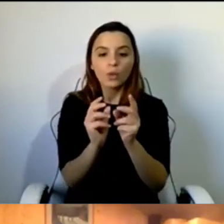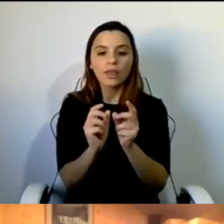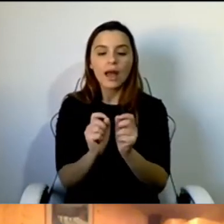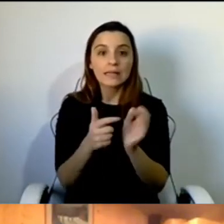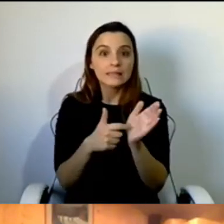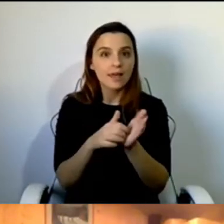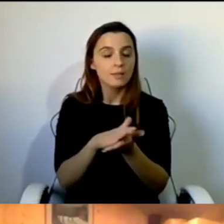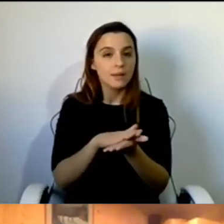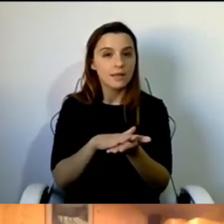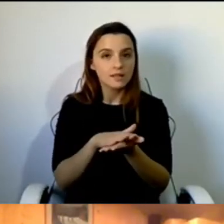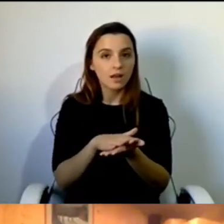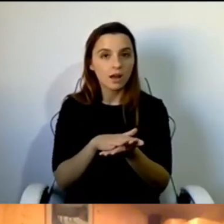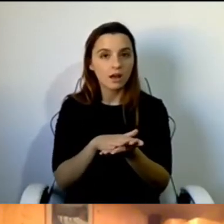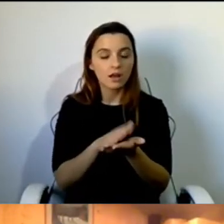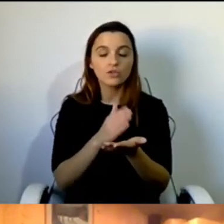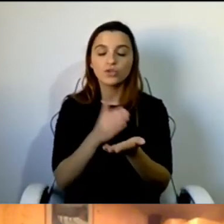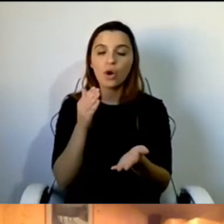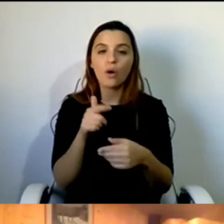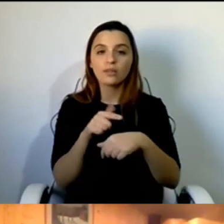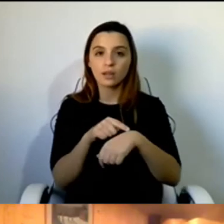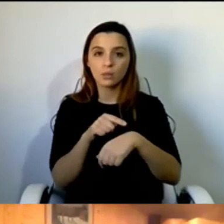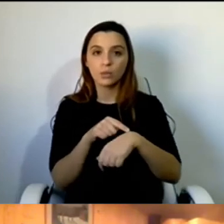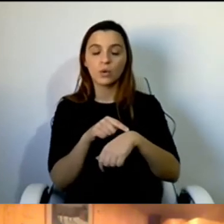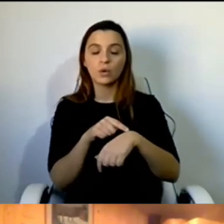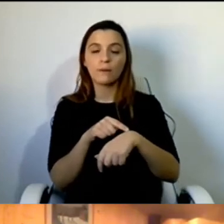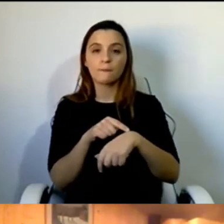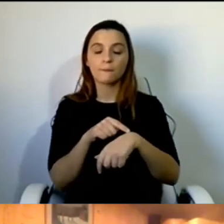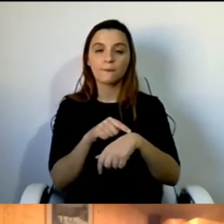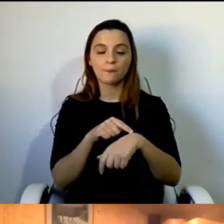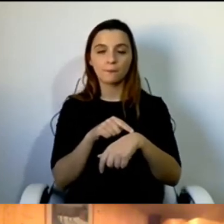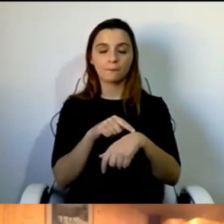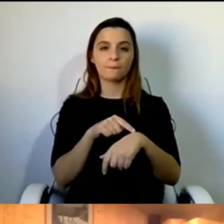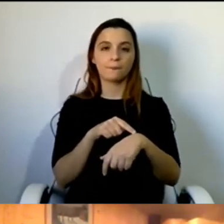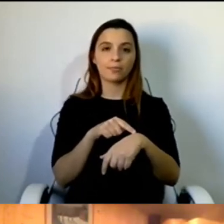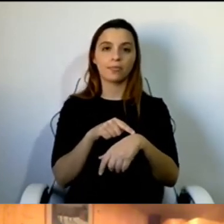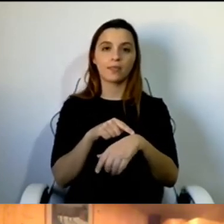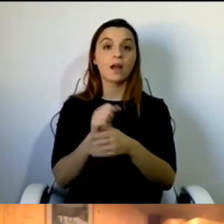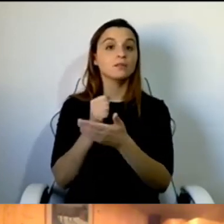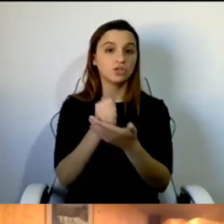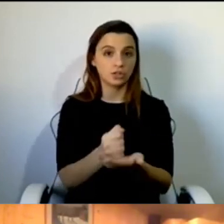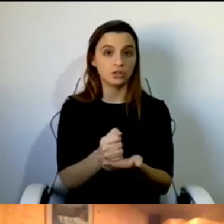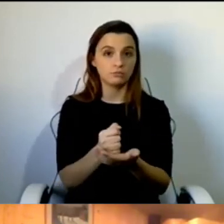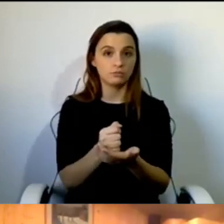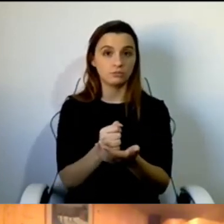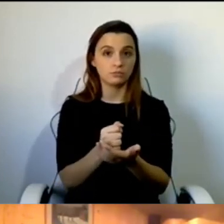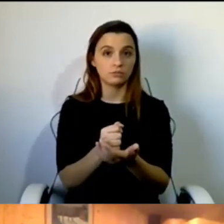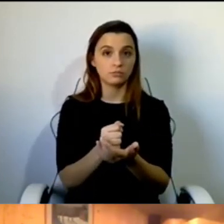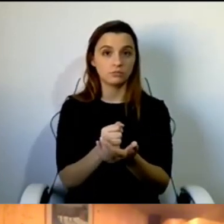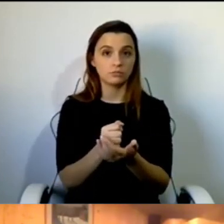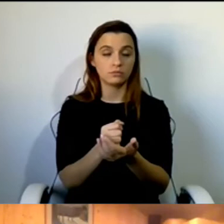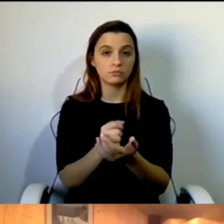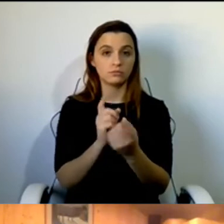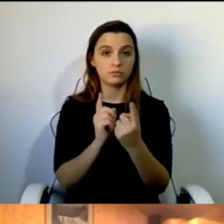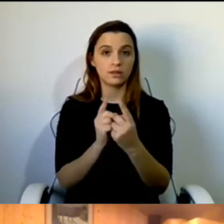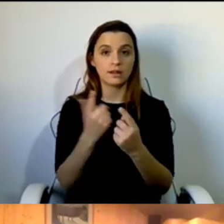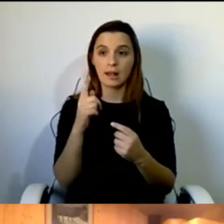that an assistant is going to have their hand on your naked body, basically. And if